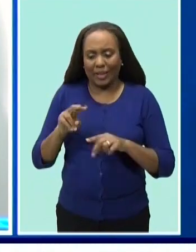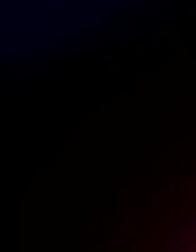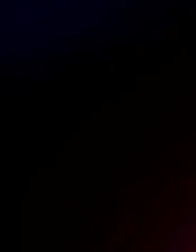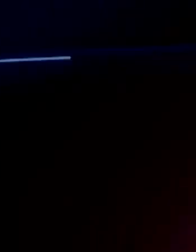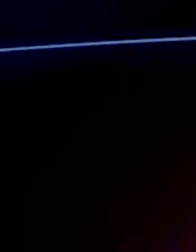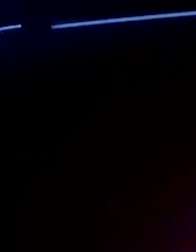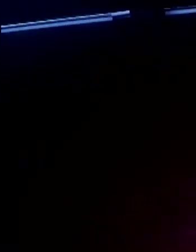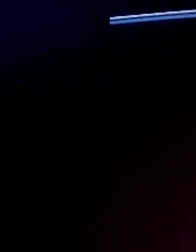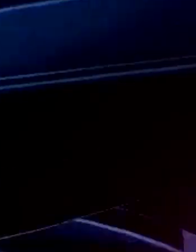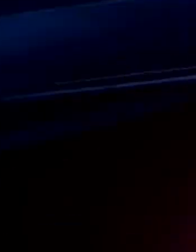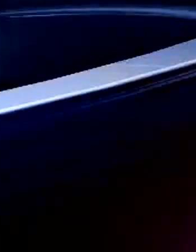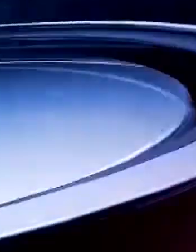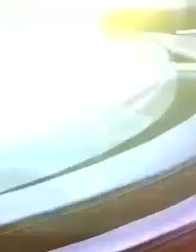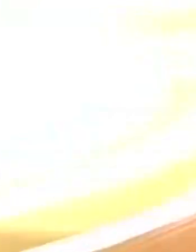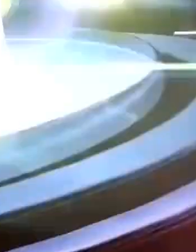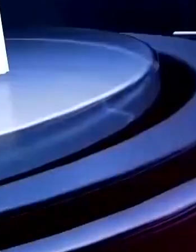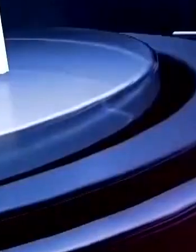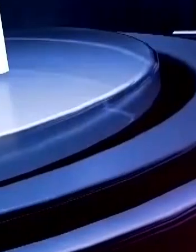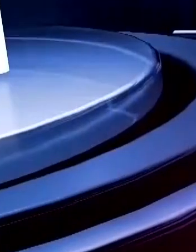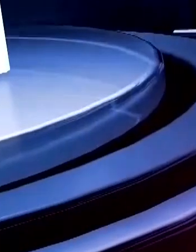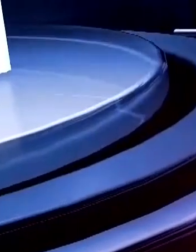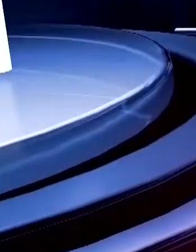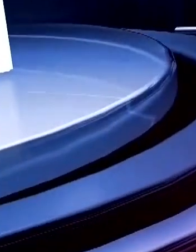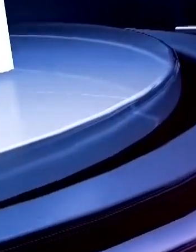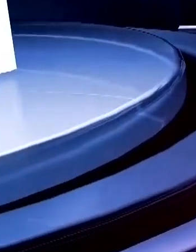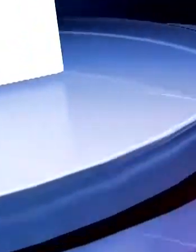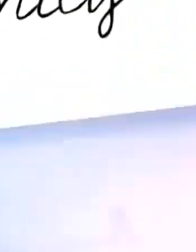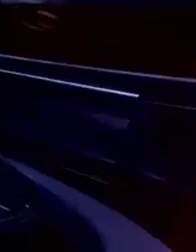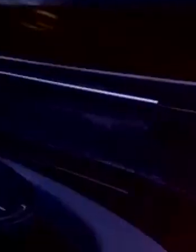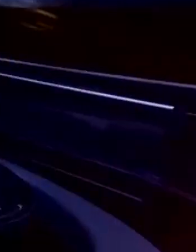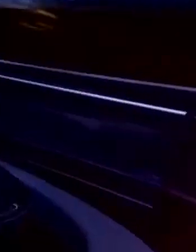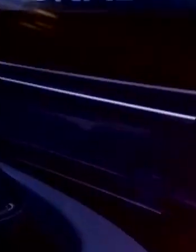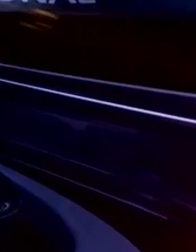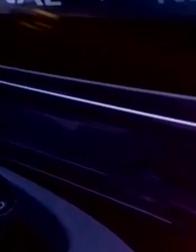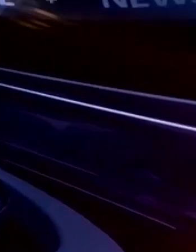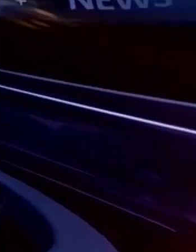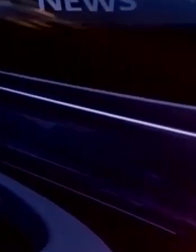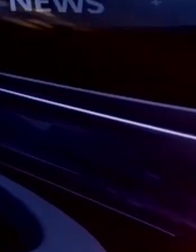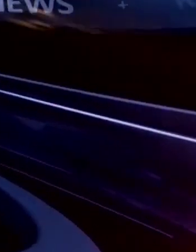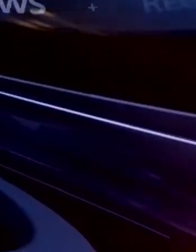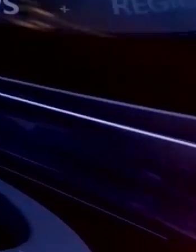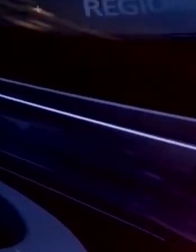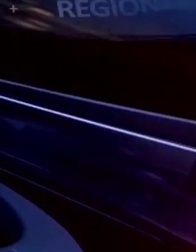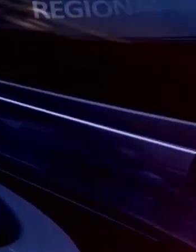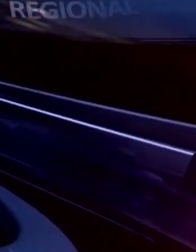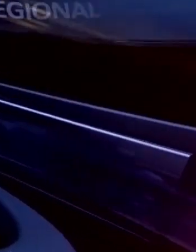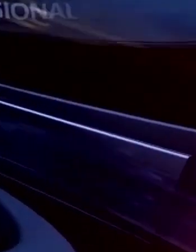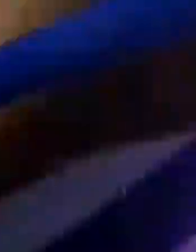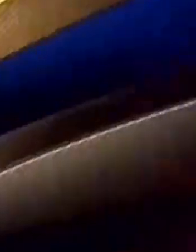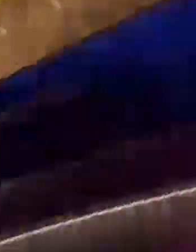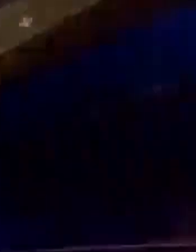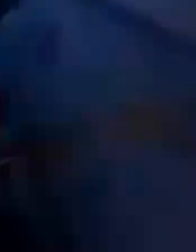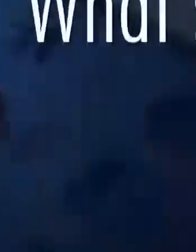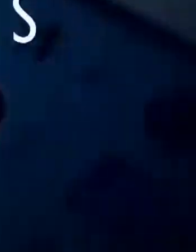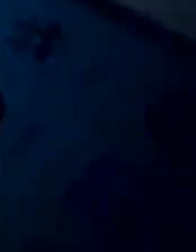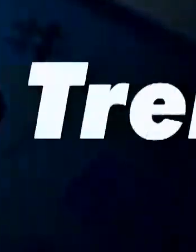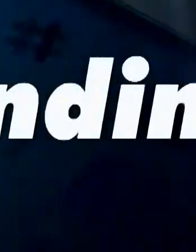recoverable. What's Trending is brought to you by Trident Insurance. We treat you like family.